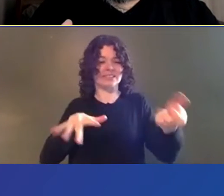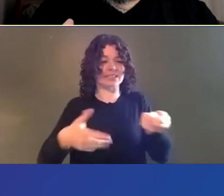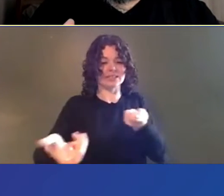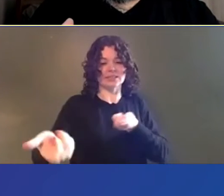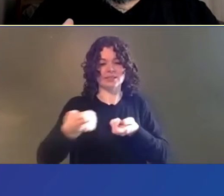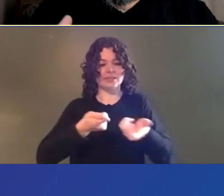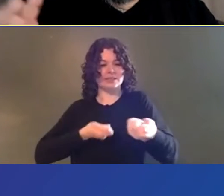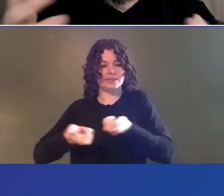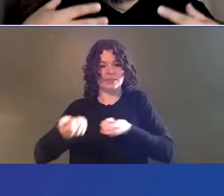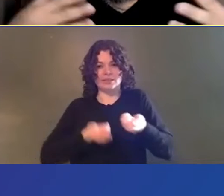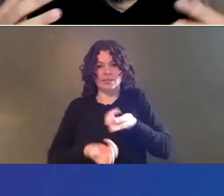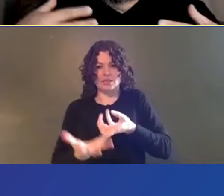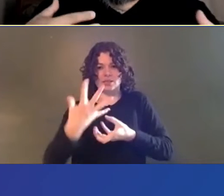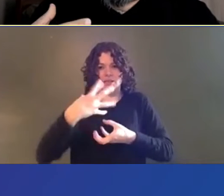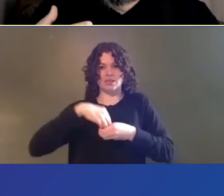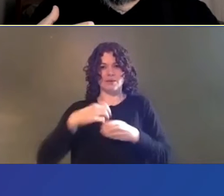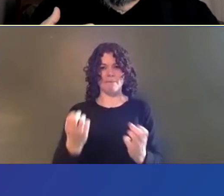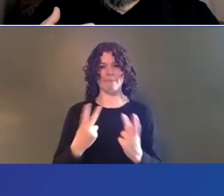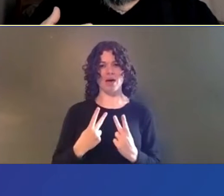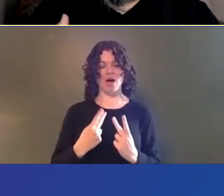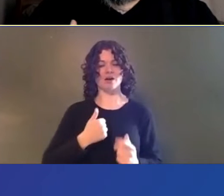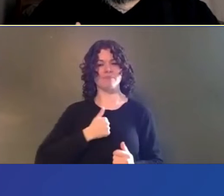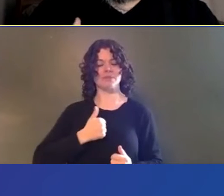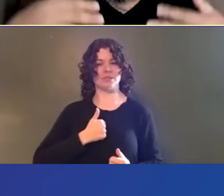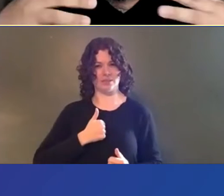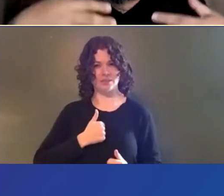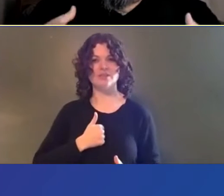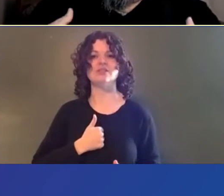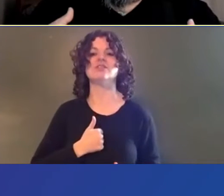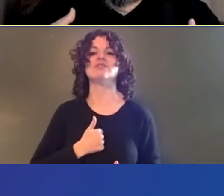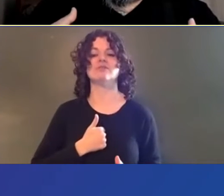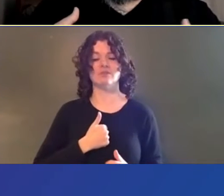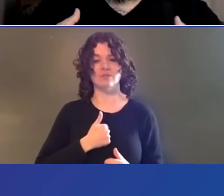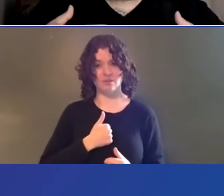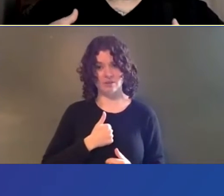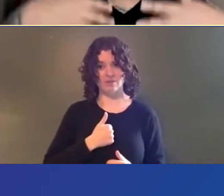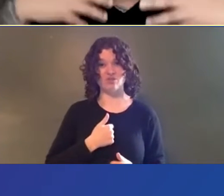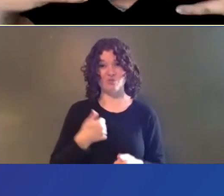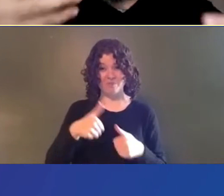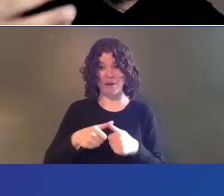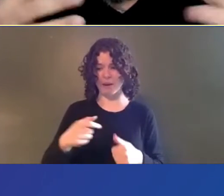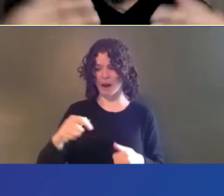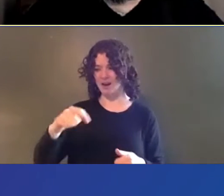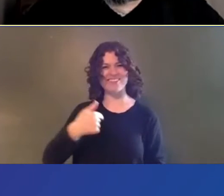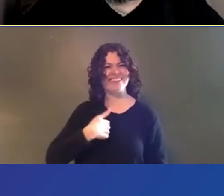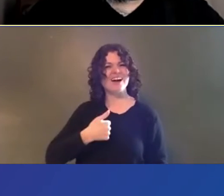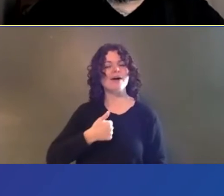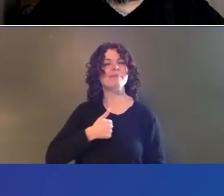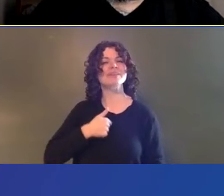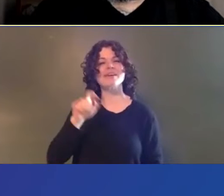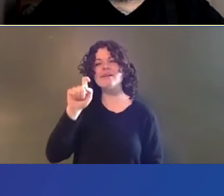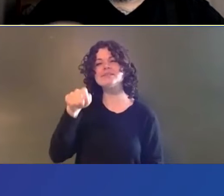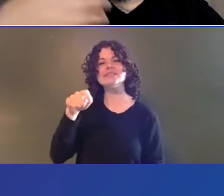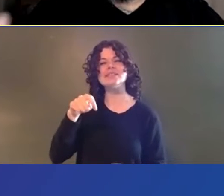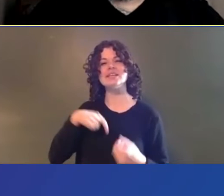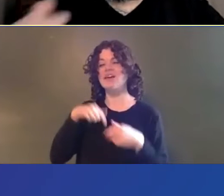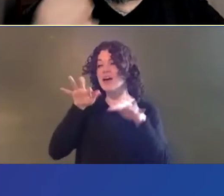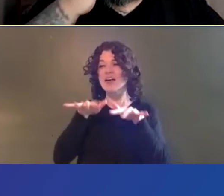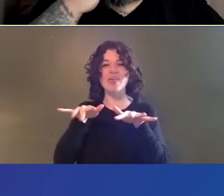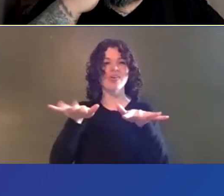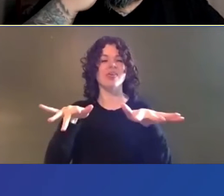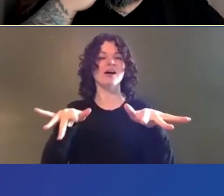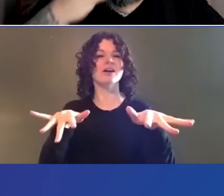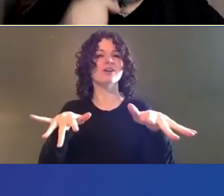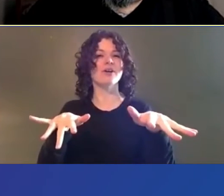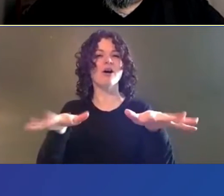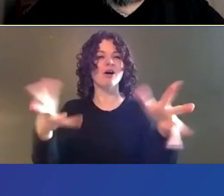to compromise certain things that you need certain things in order to give that out, to bring it out into the